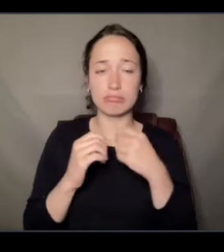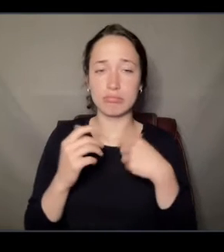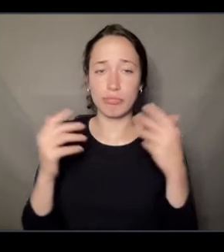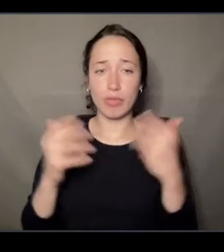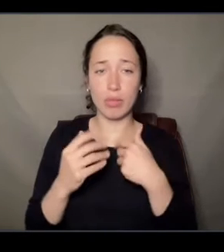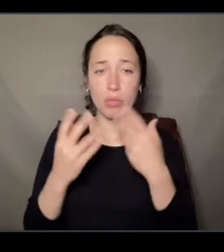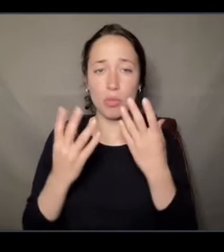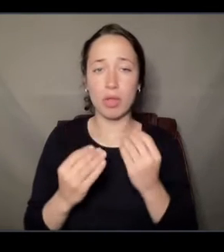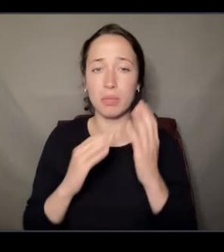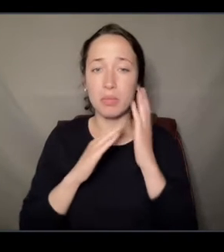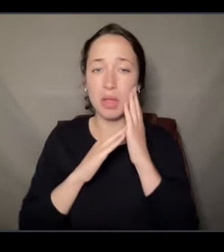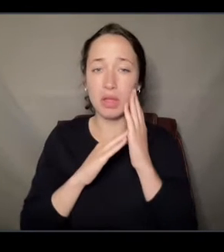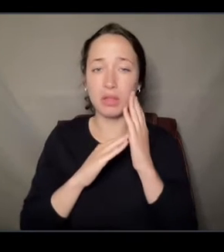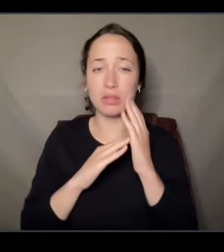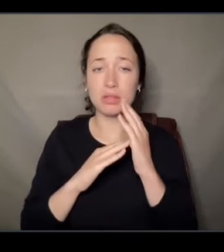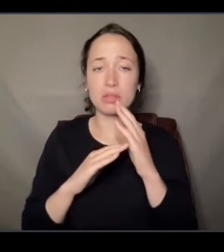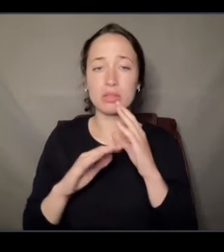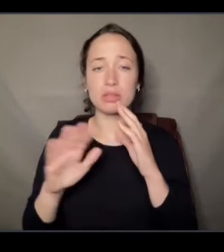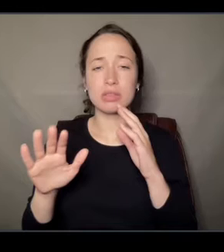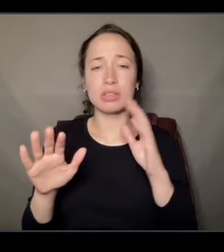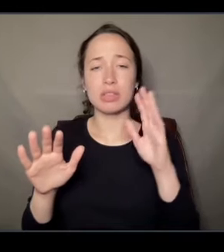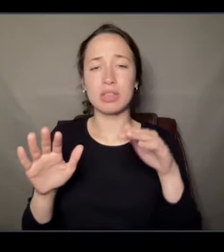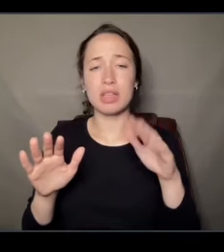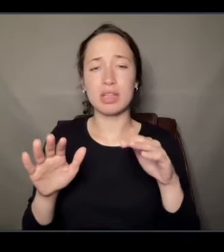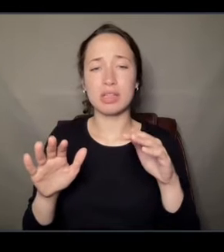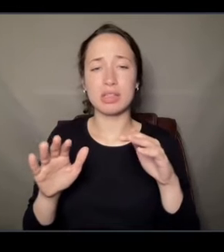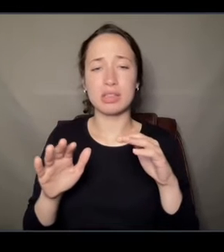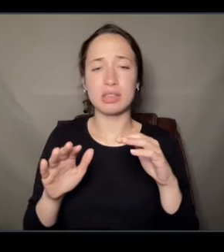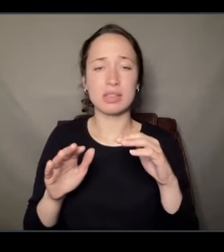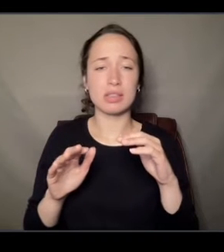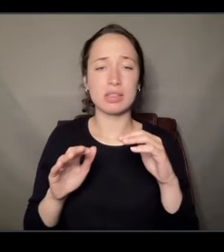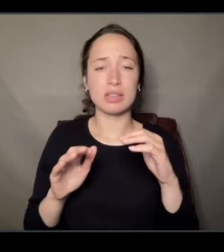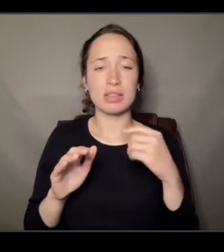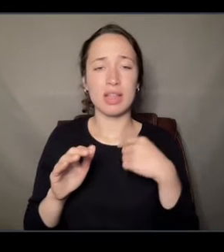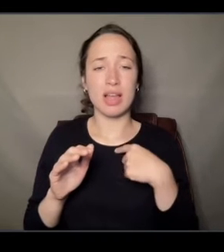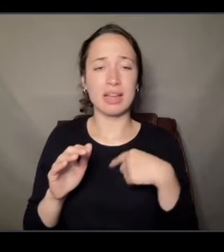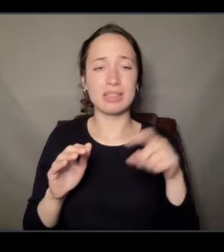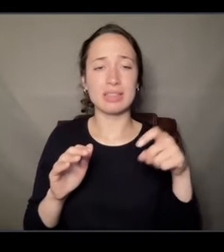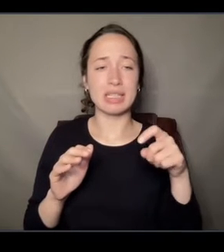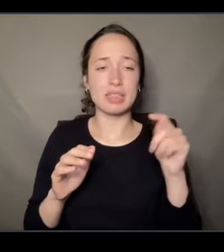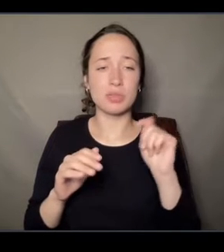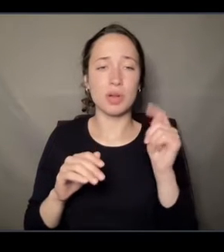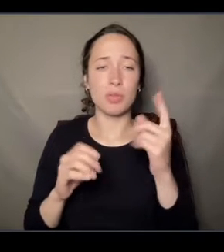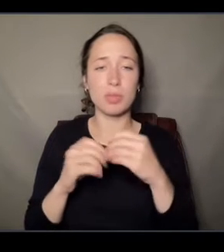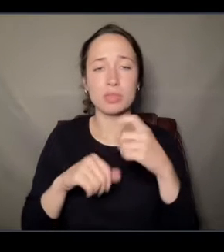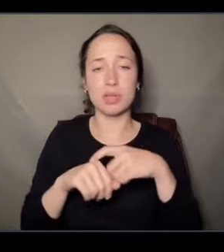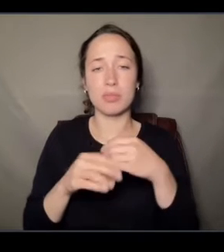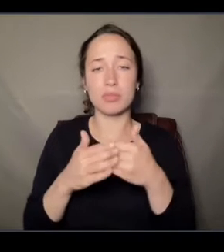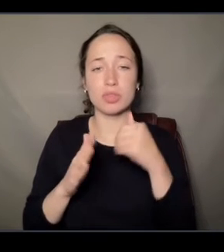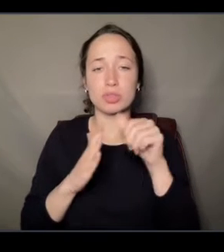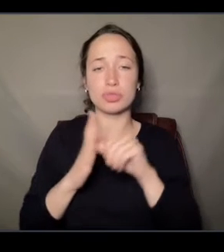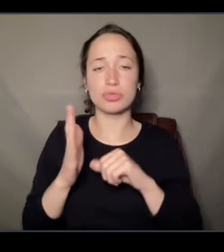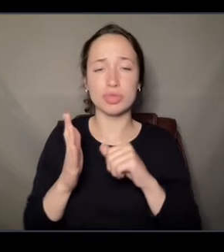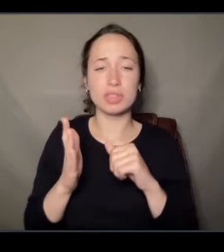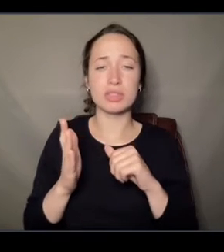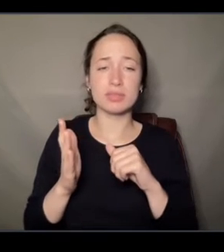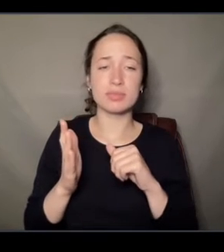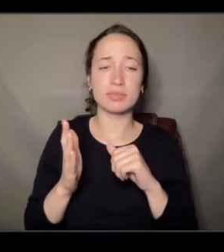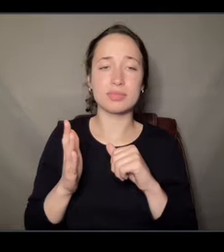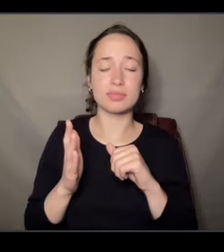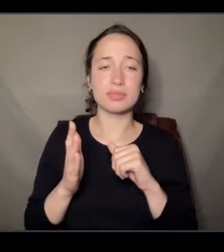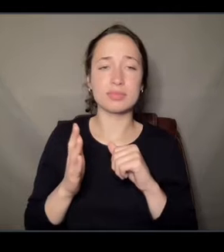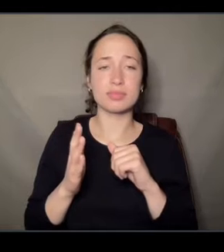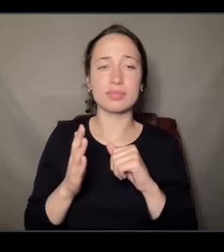working around me. I was afraid I might wet the bed. I just need the toilet one more time before surgery, I